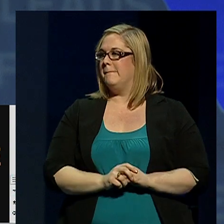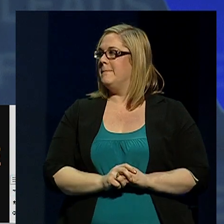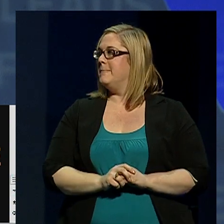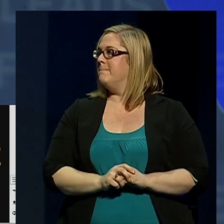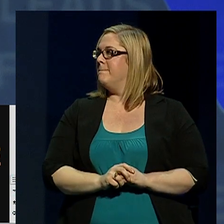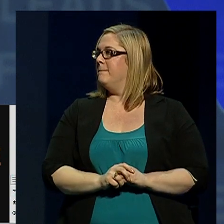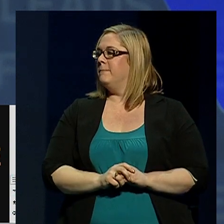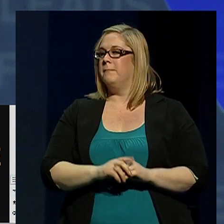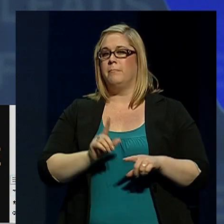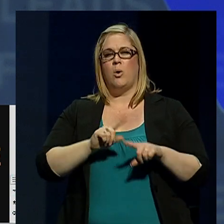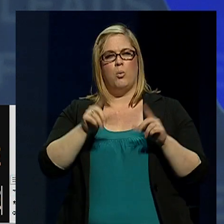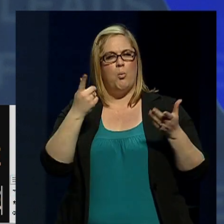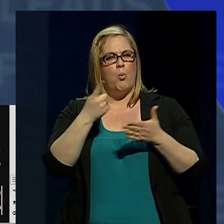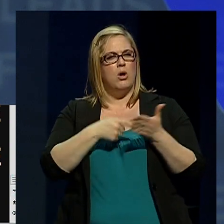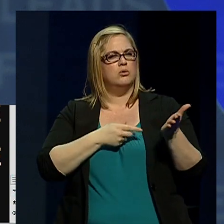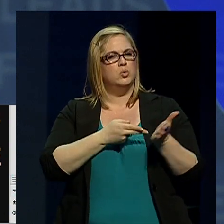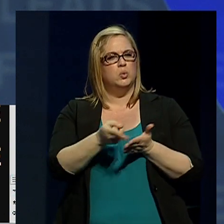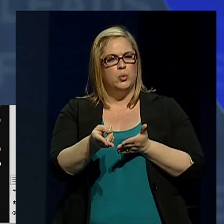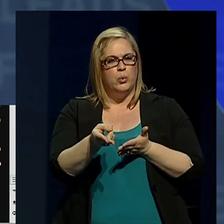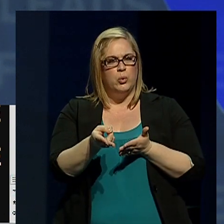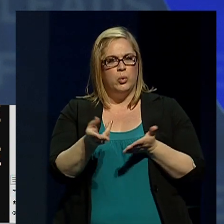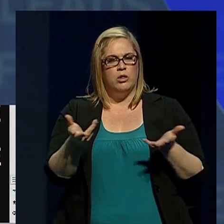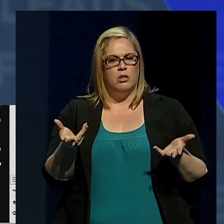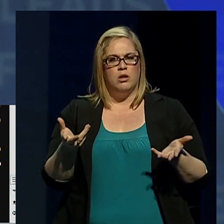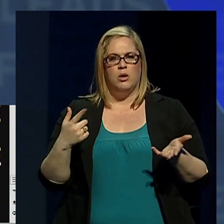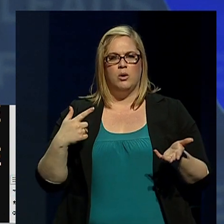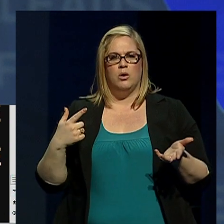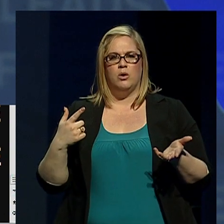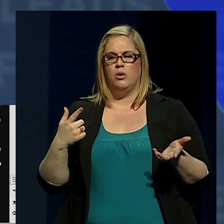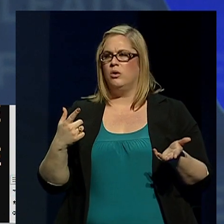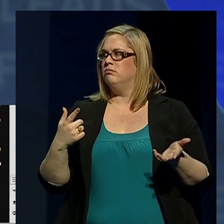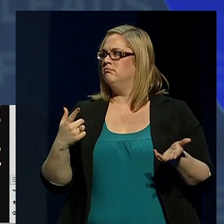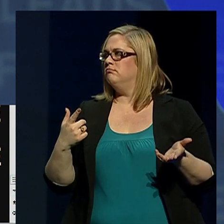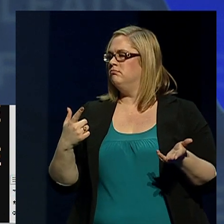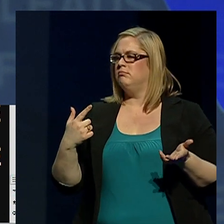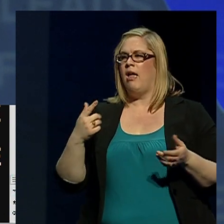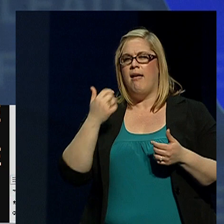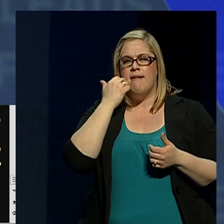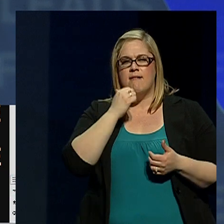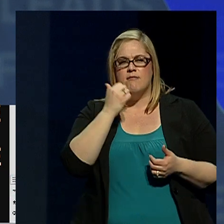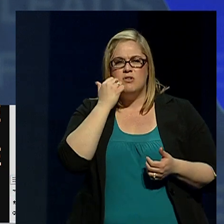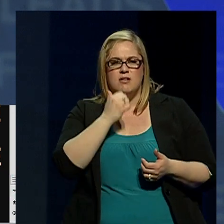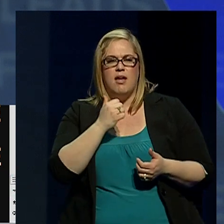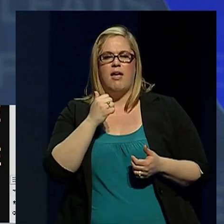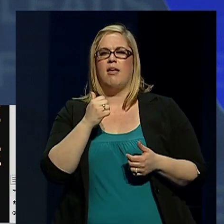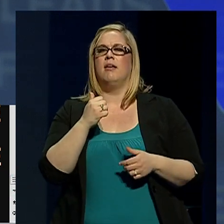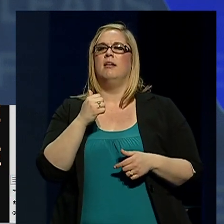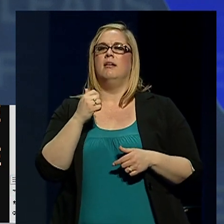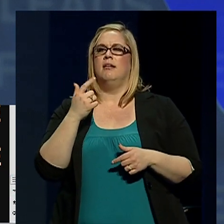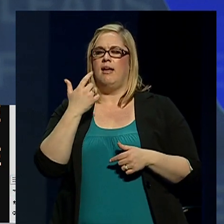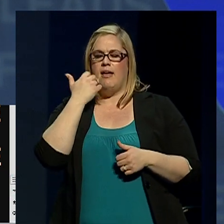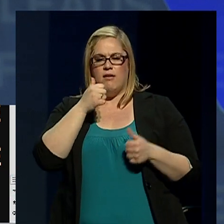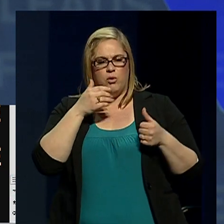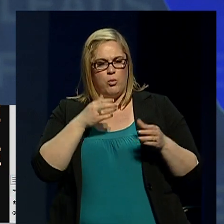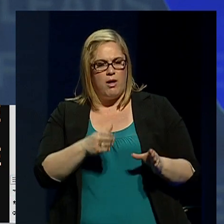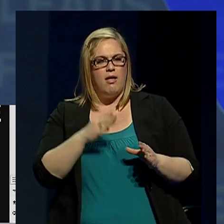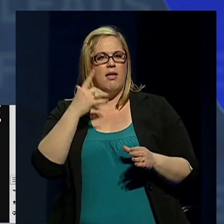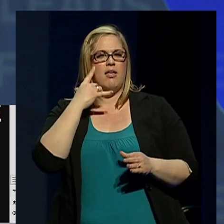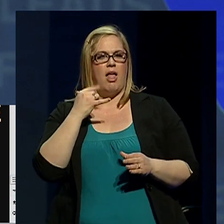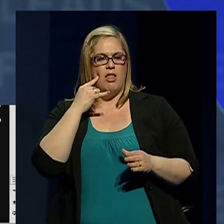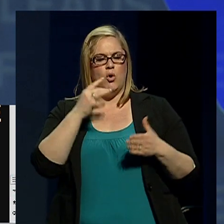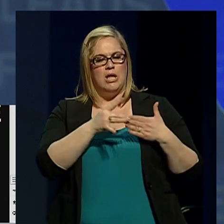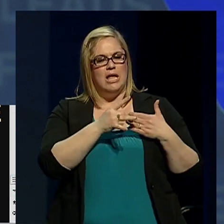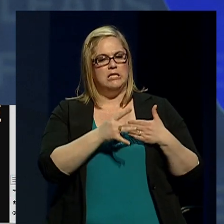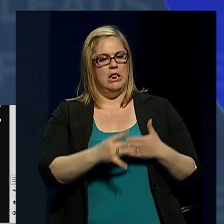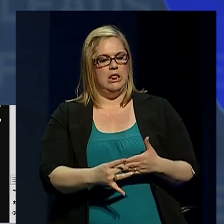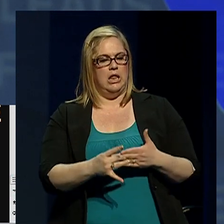But the truth is, we're not just resisting. Every day, in every way, California is leaning